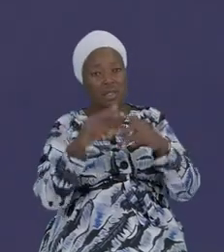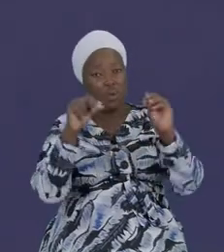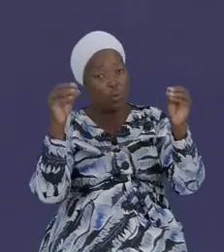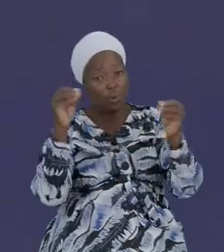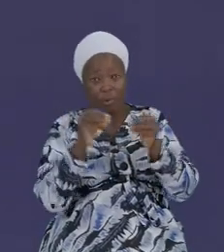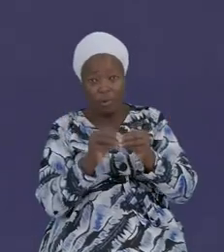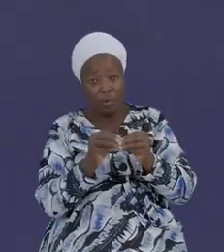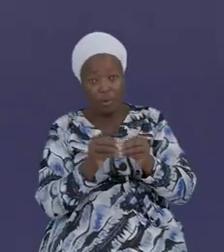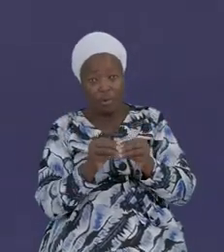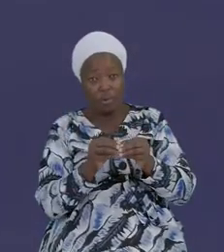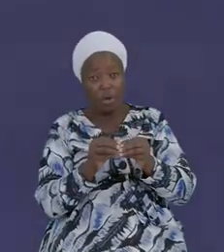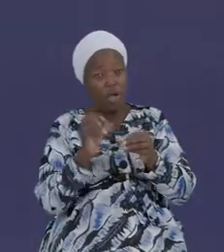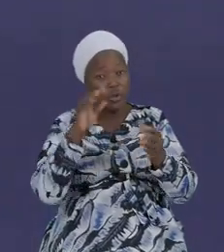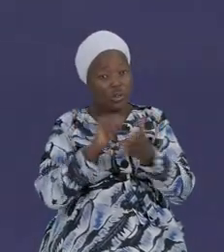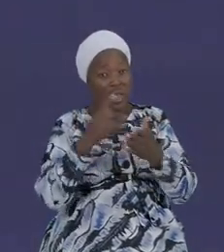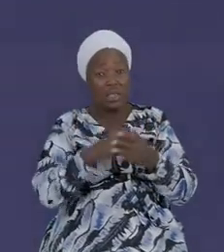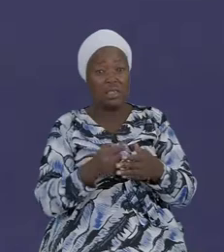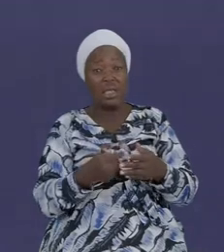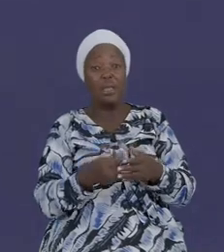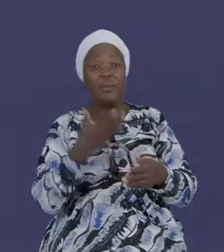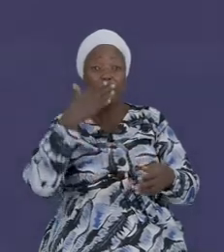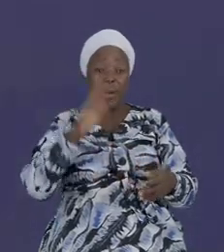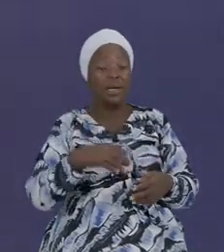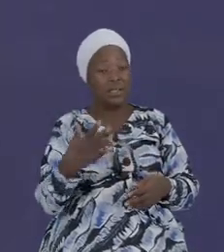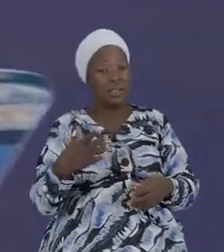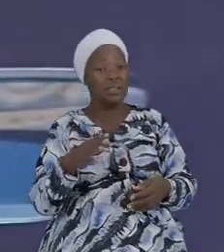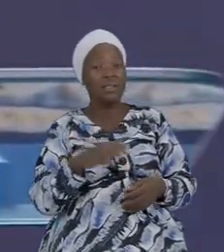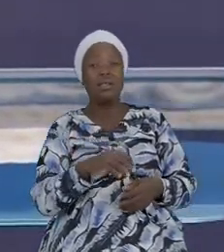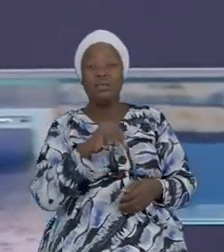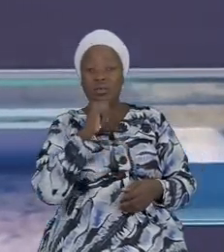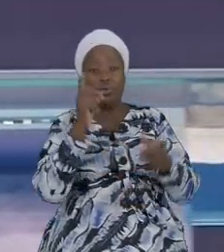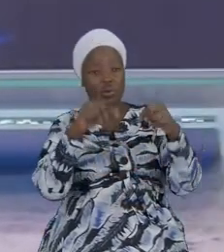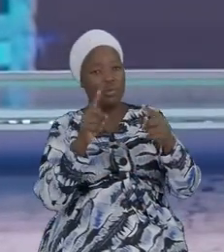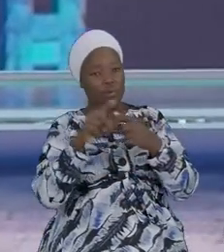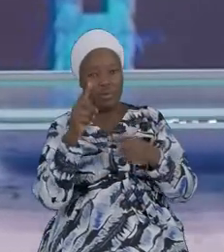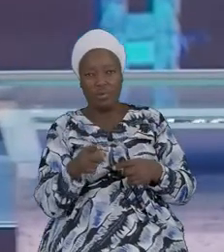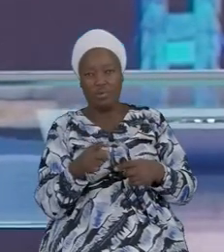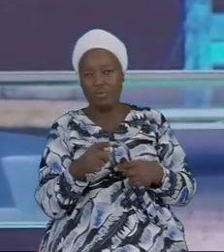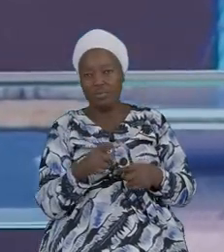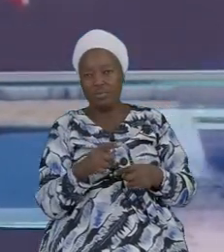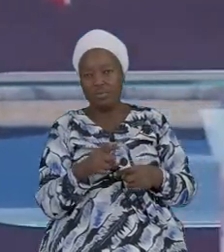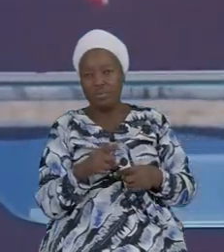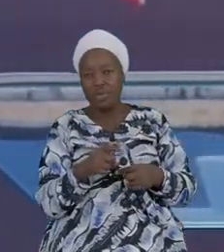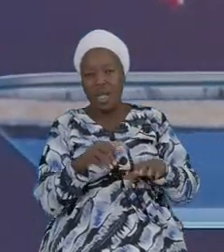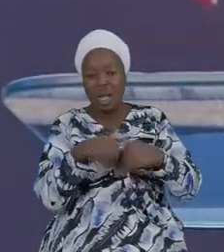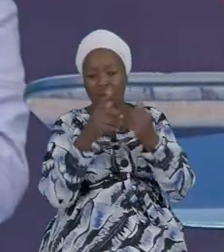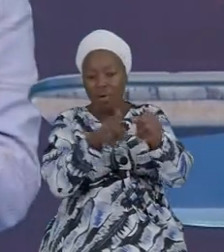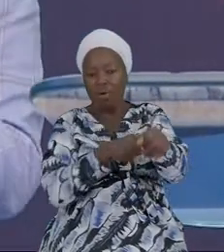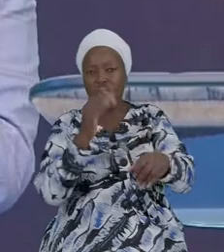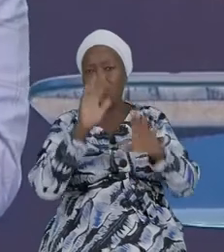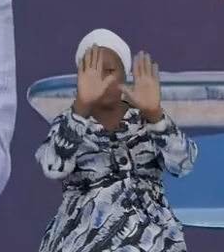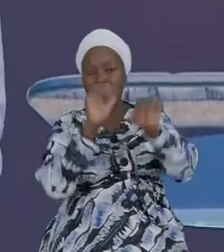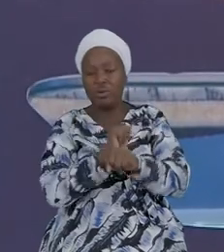more, lest a worse thing come unto thee. How will your miracle last? You don't go back